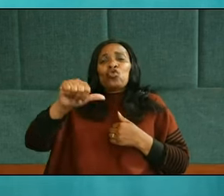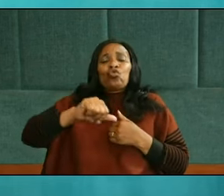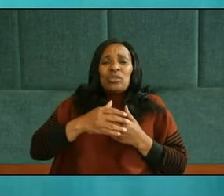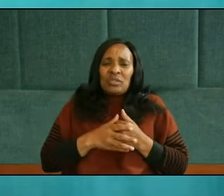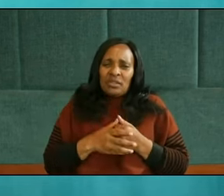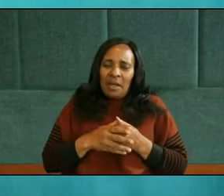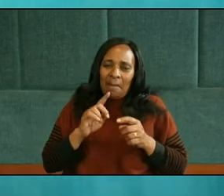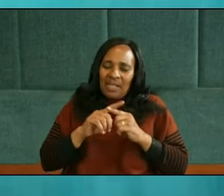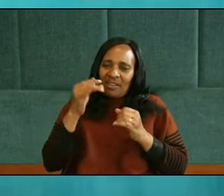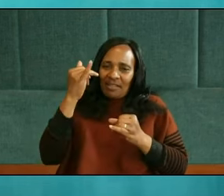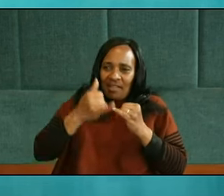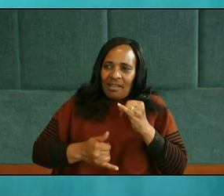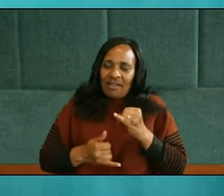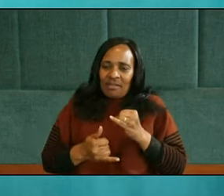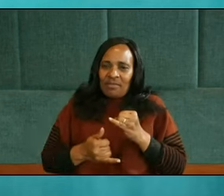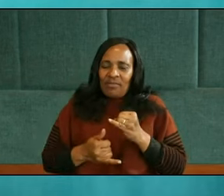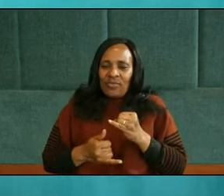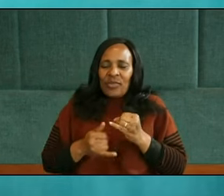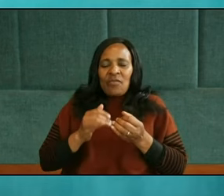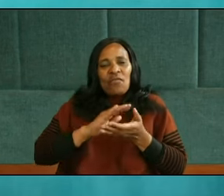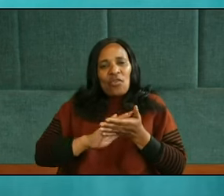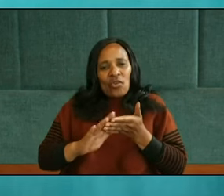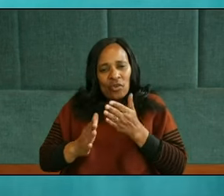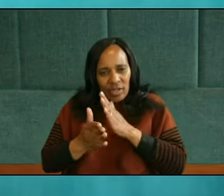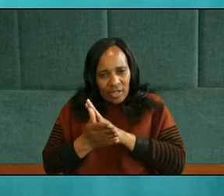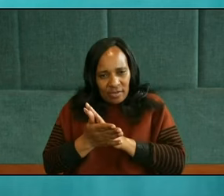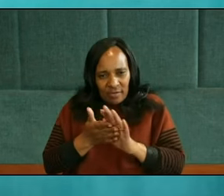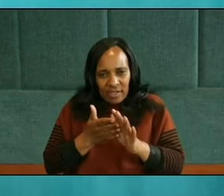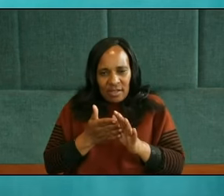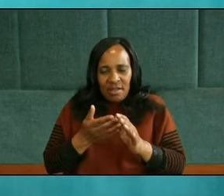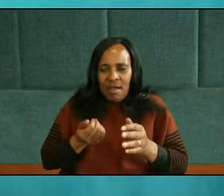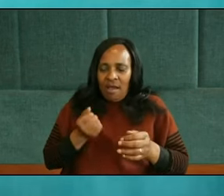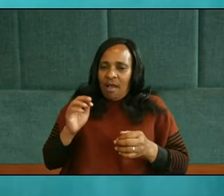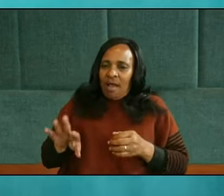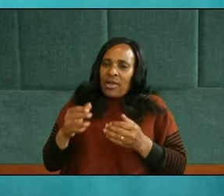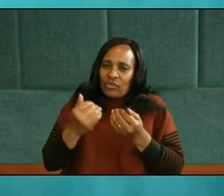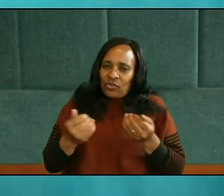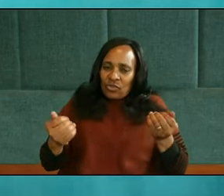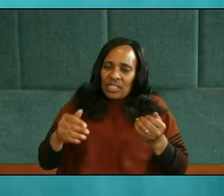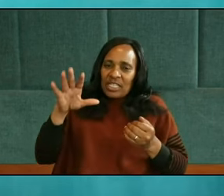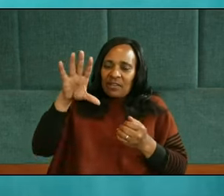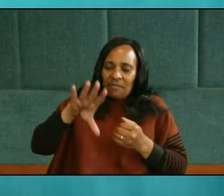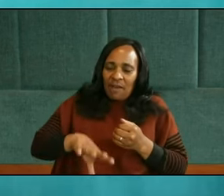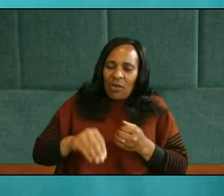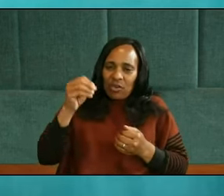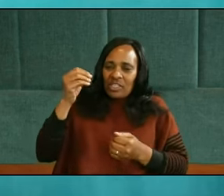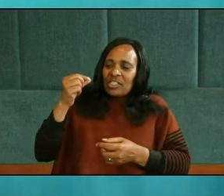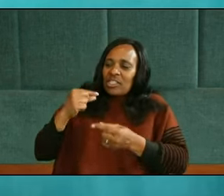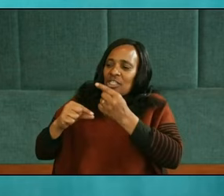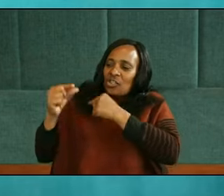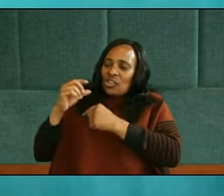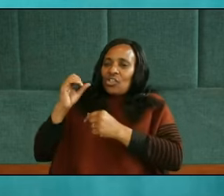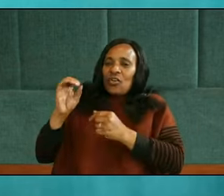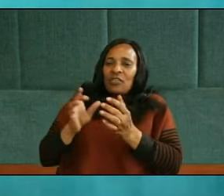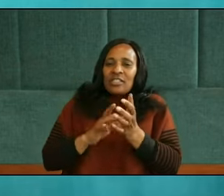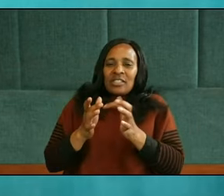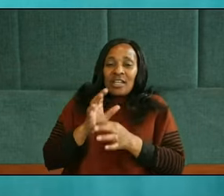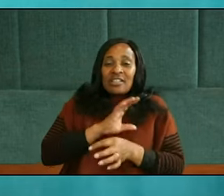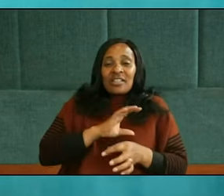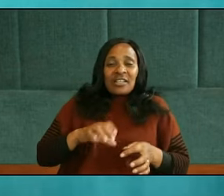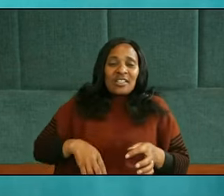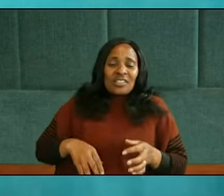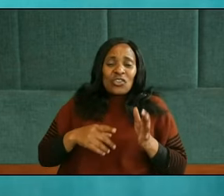But in the end, she's forgiven. Her children are found in the genealogy of Christ. This shows